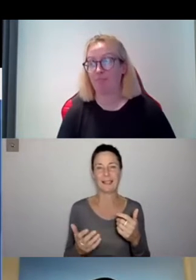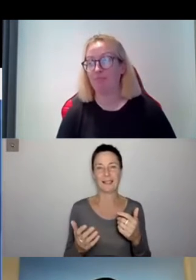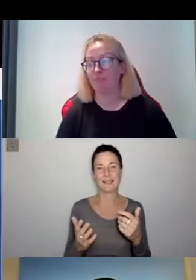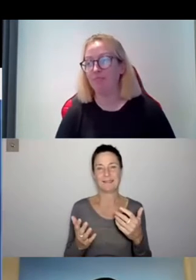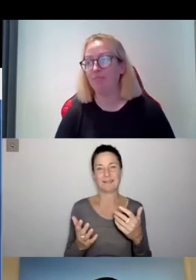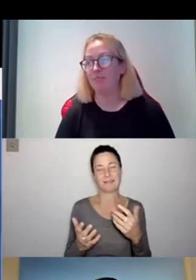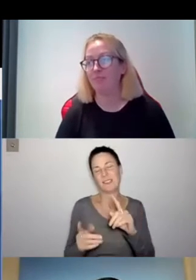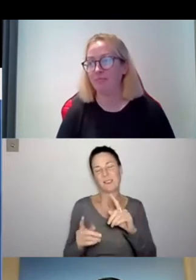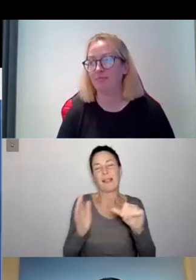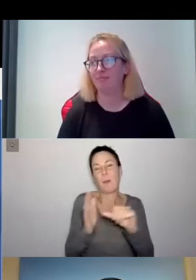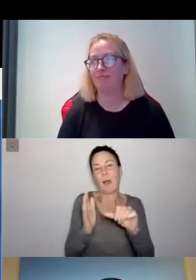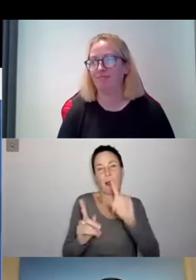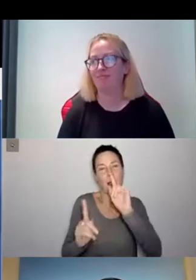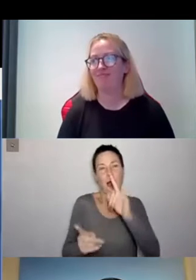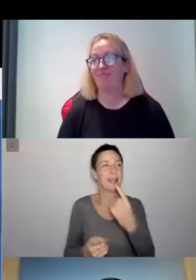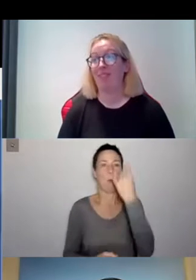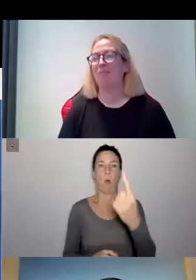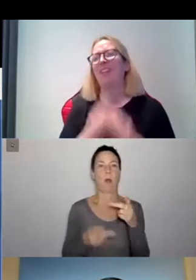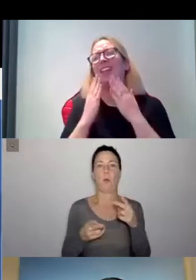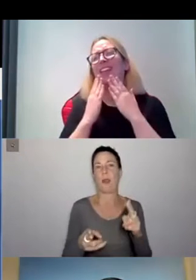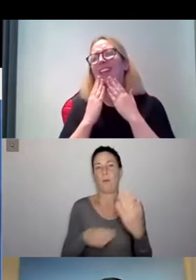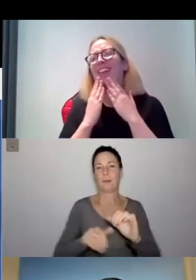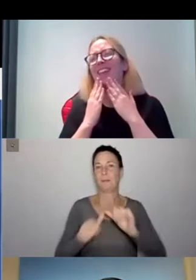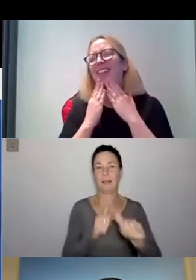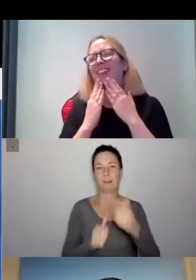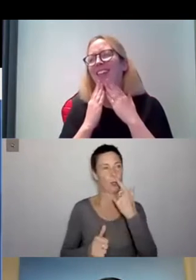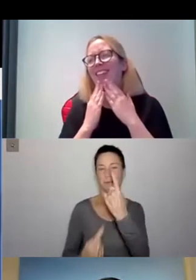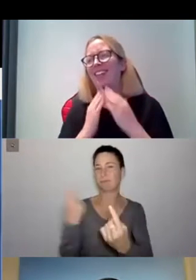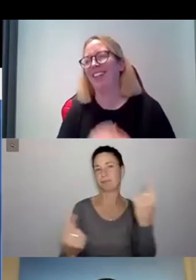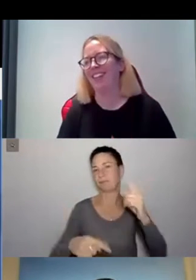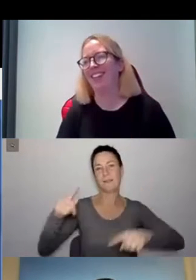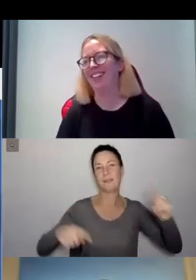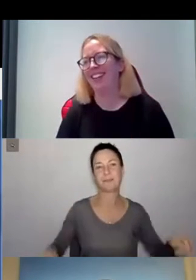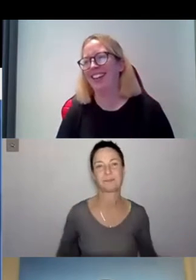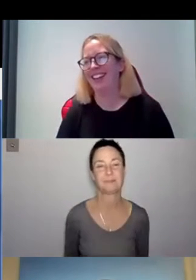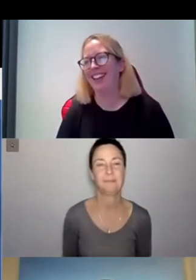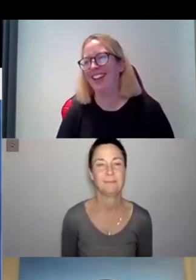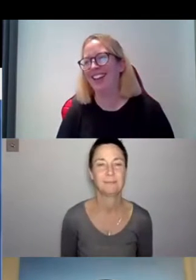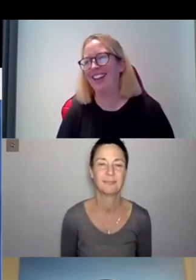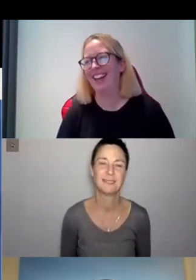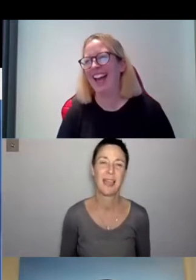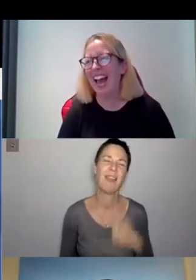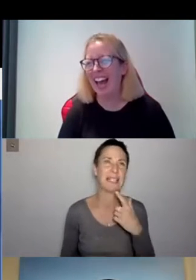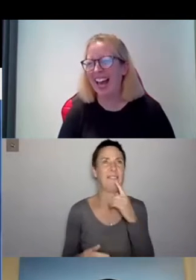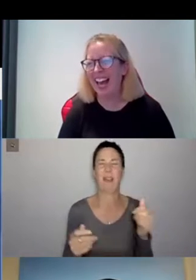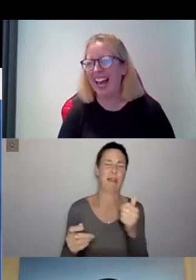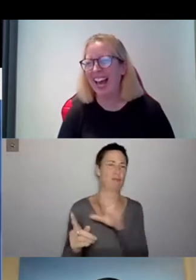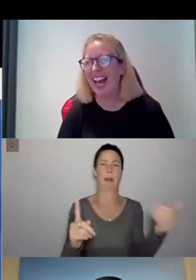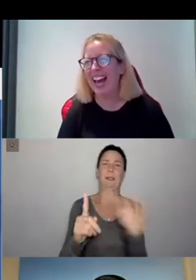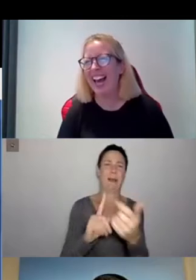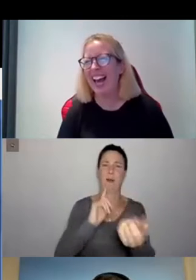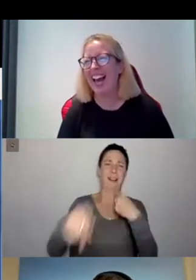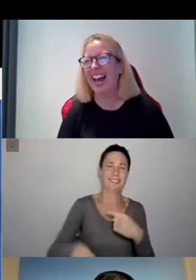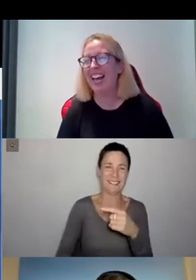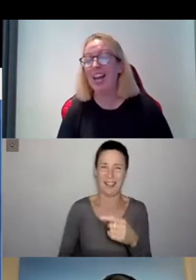in a way. But yeah. So that's a very roundabout answer to that question. I hope there was